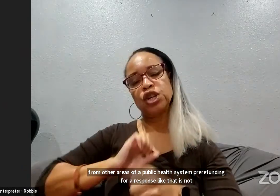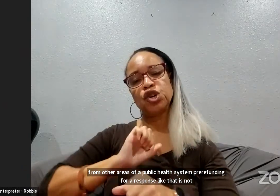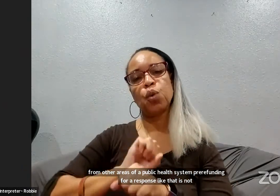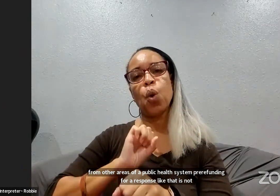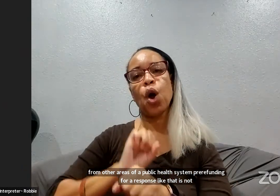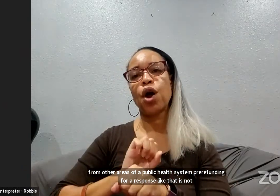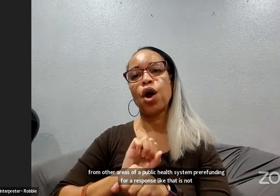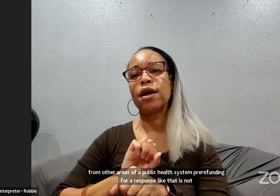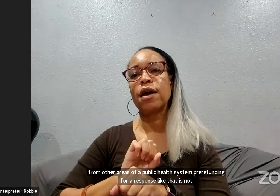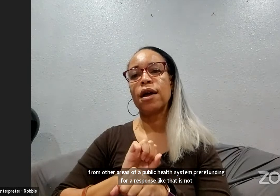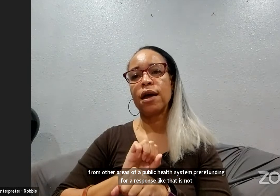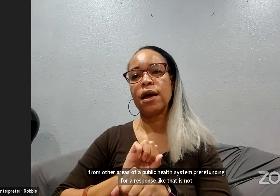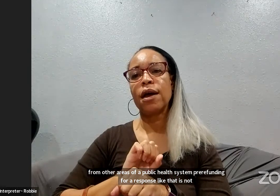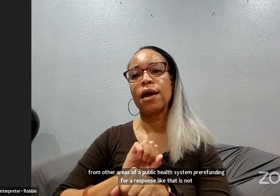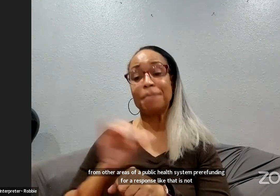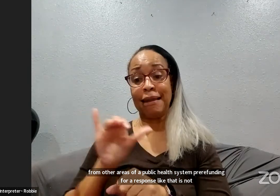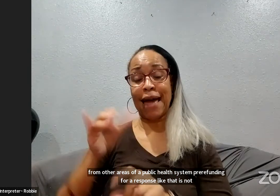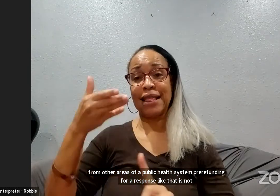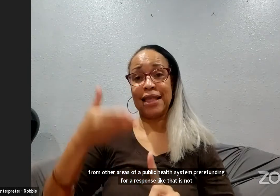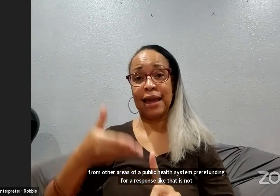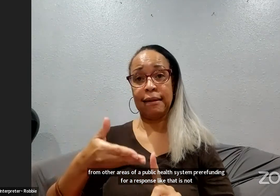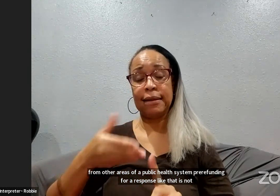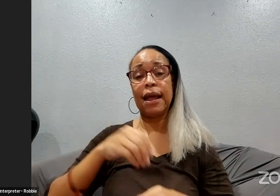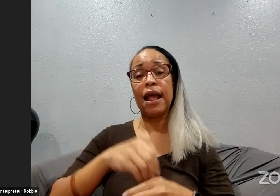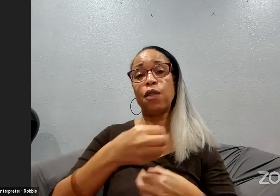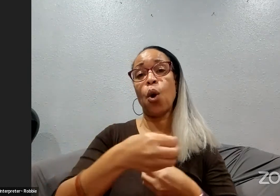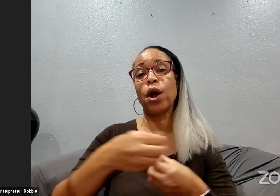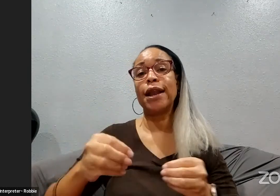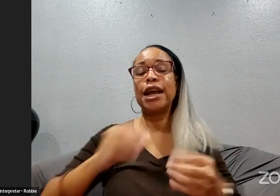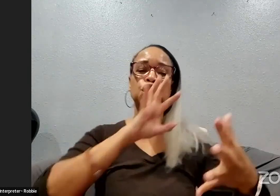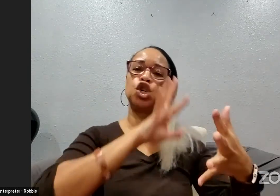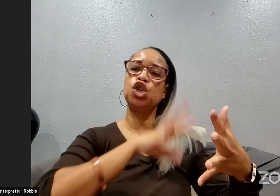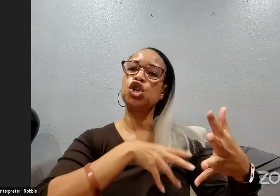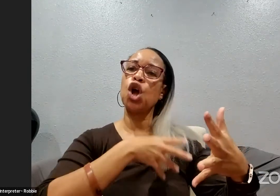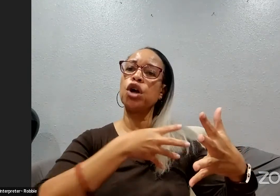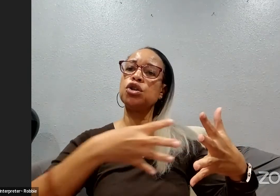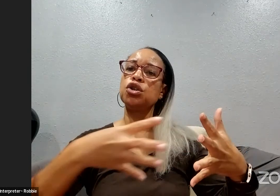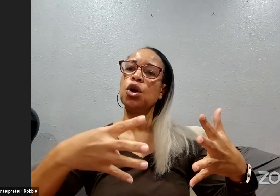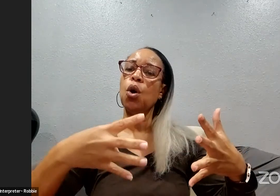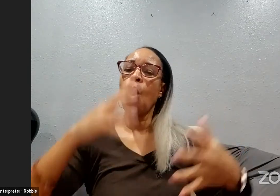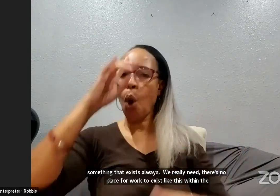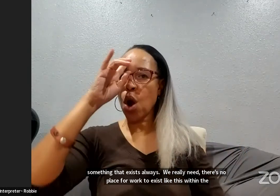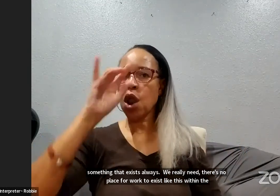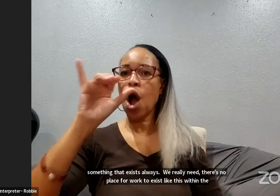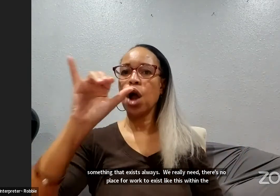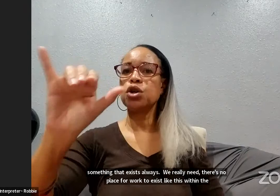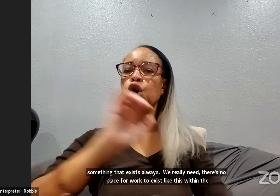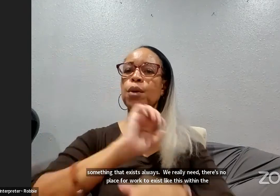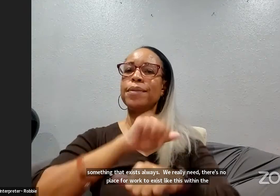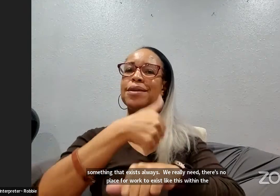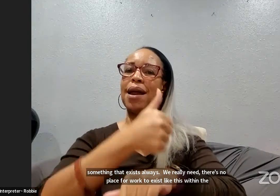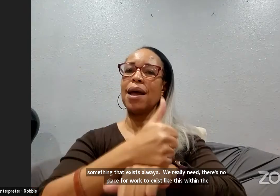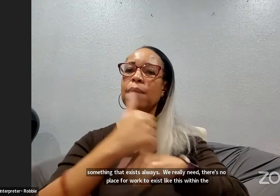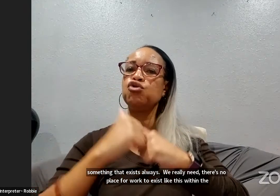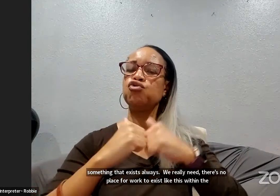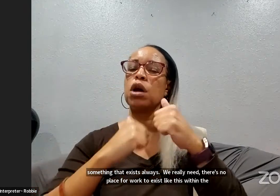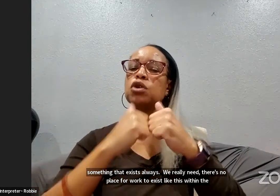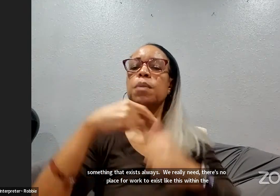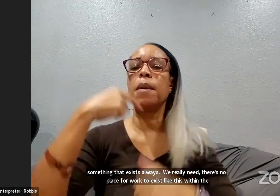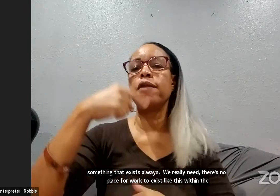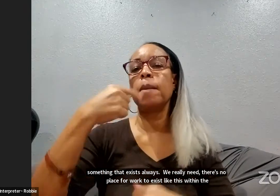within the organization chart or long-term structure of the public health